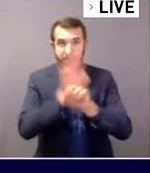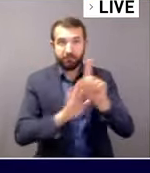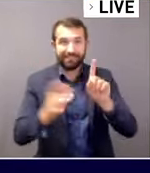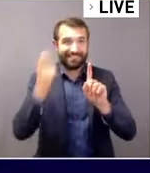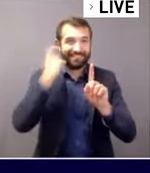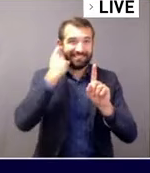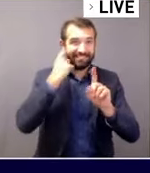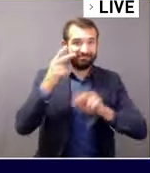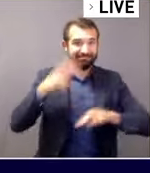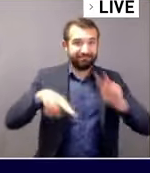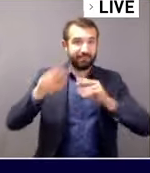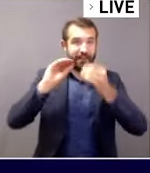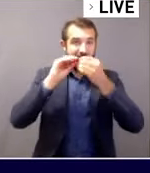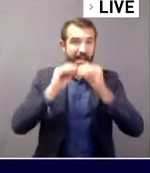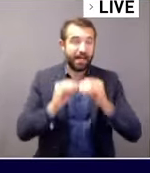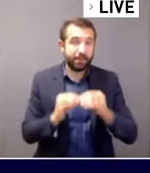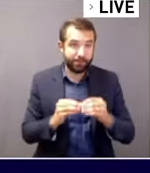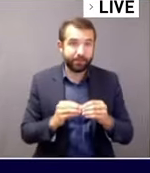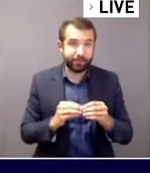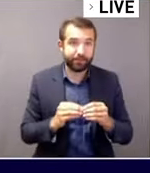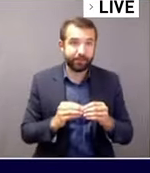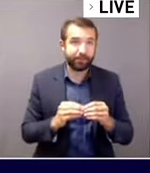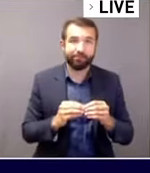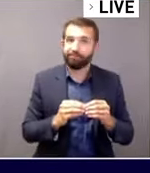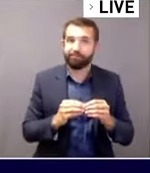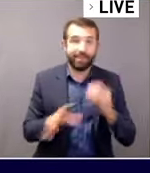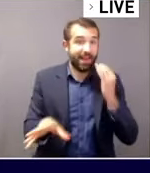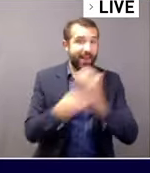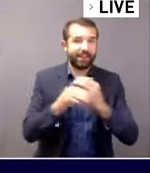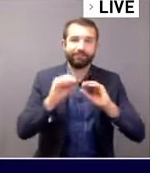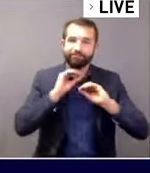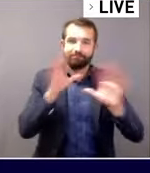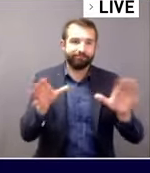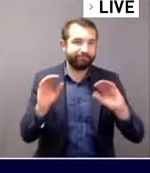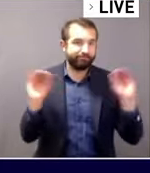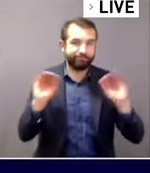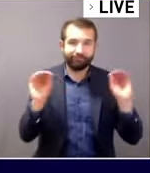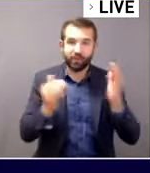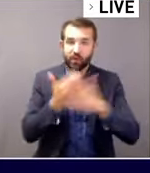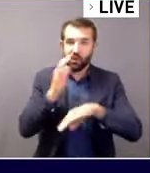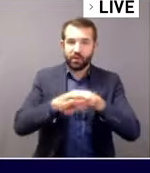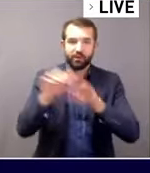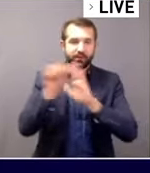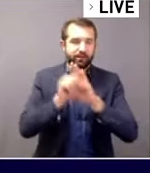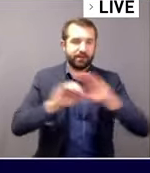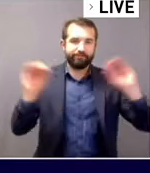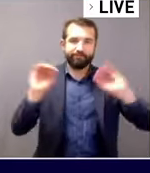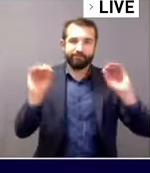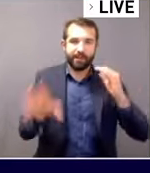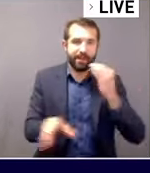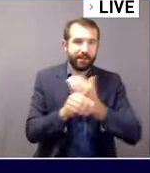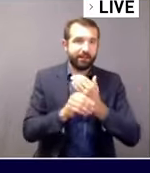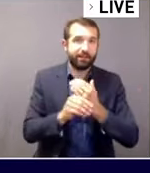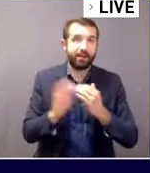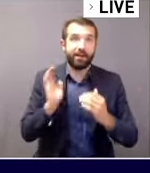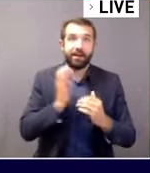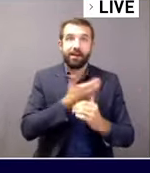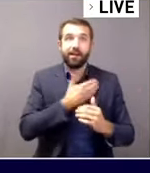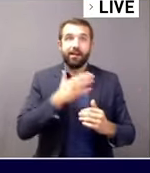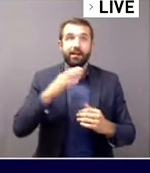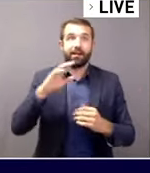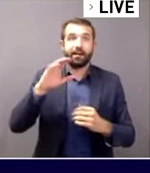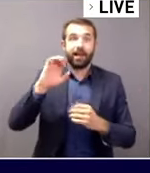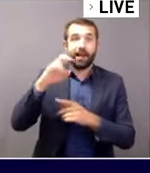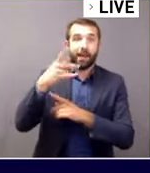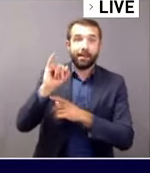at that time, there were no other states in the Northeast that met the epidemiological criteria for